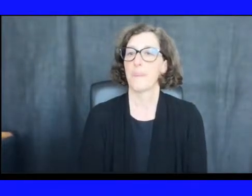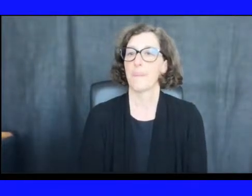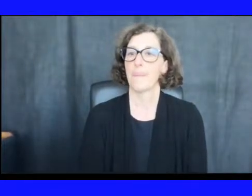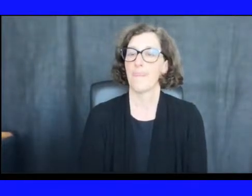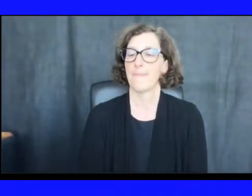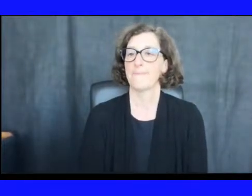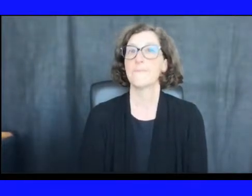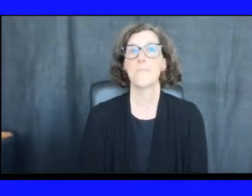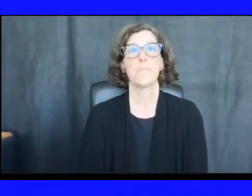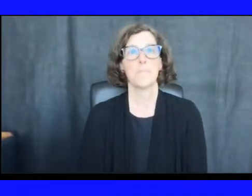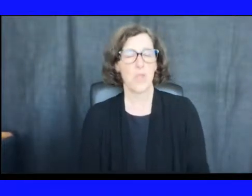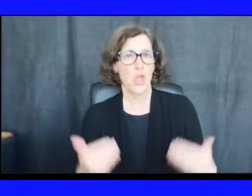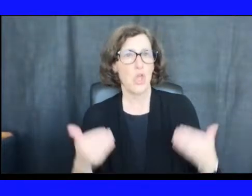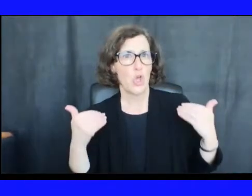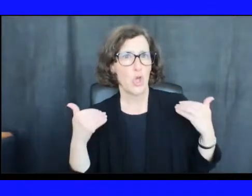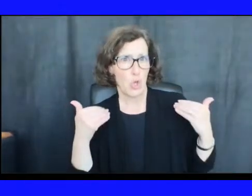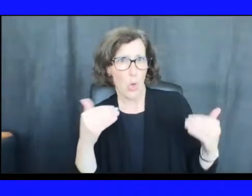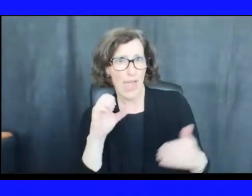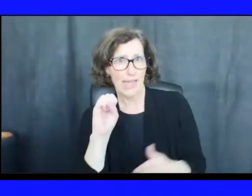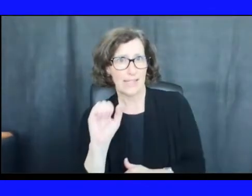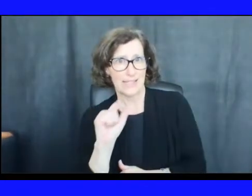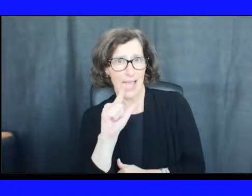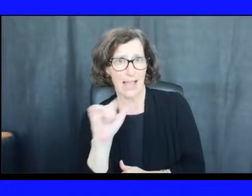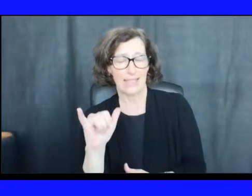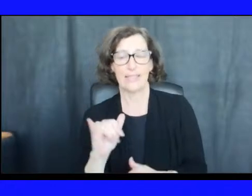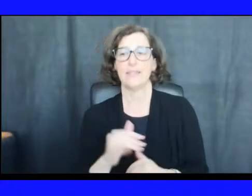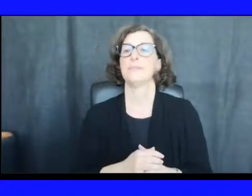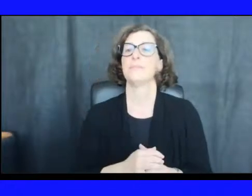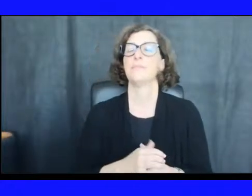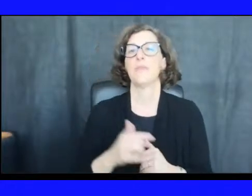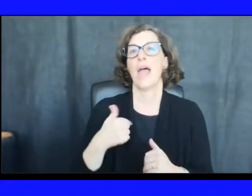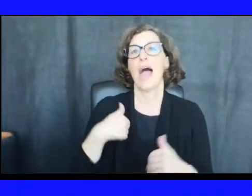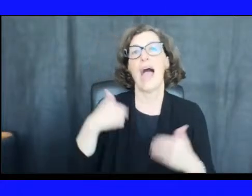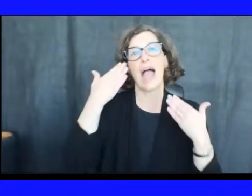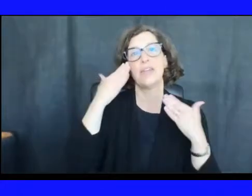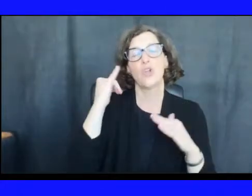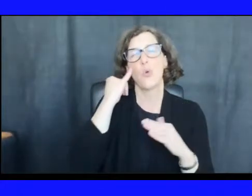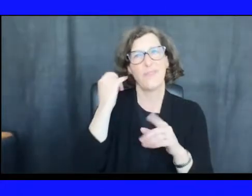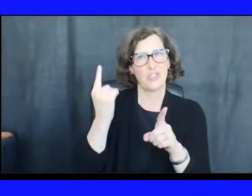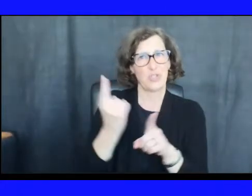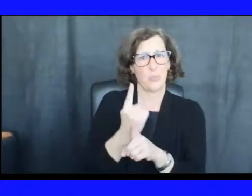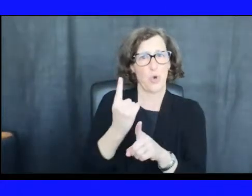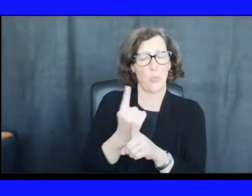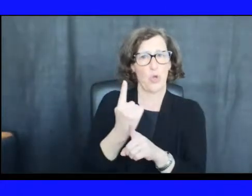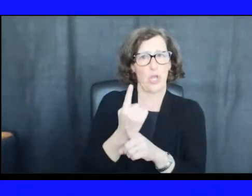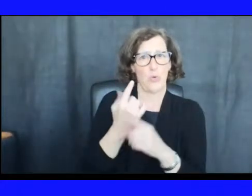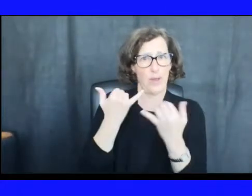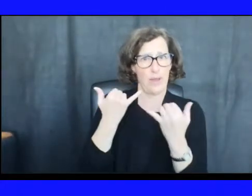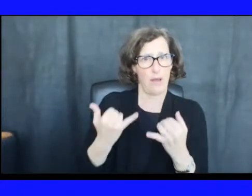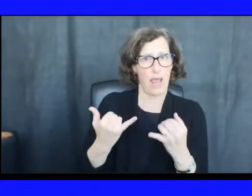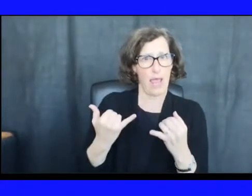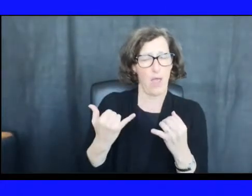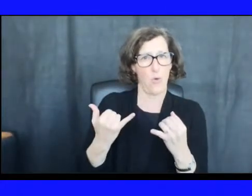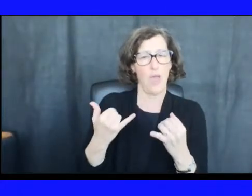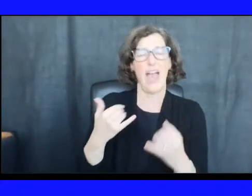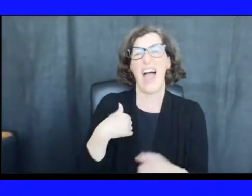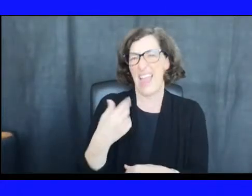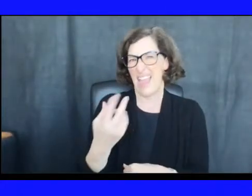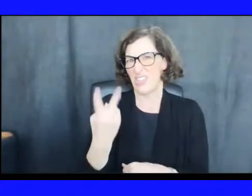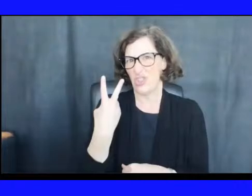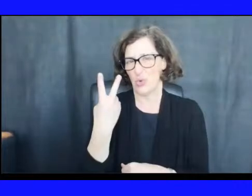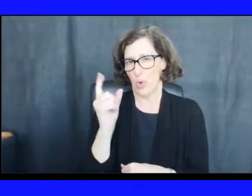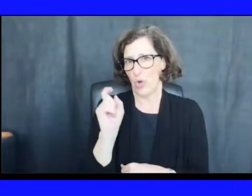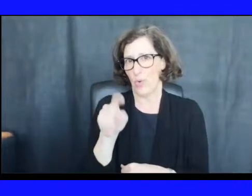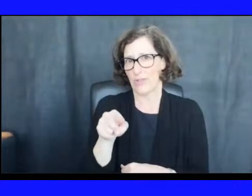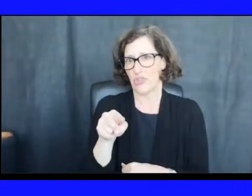has Okay. asked for questions, so Sally, and I will then ask all the other members if they have any questions. Thank you. Go ahead, Sally. Okay. One, I like the new